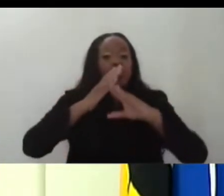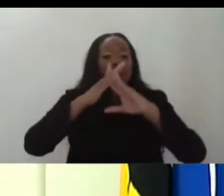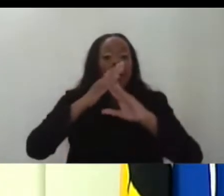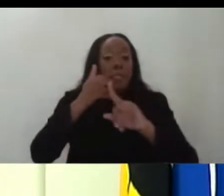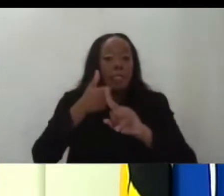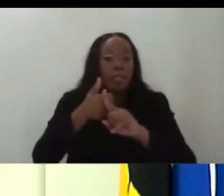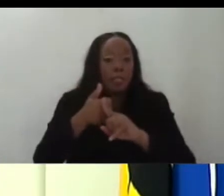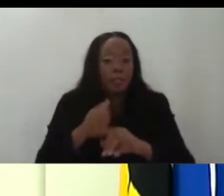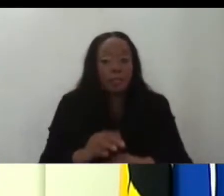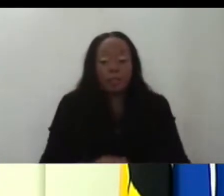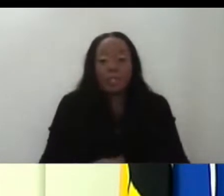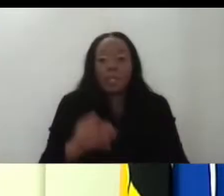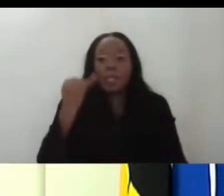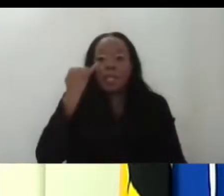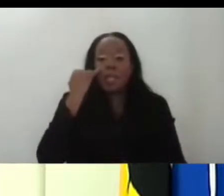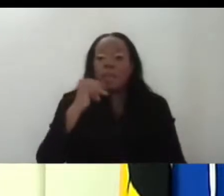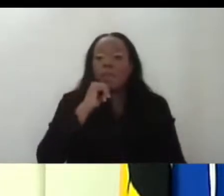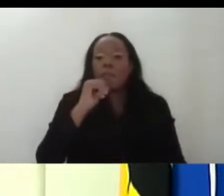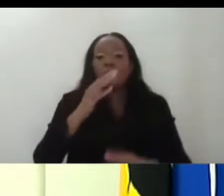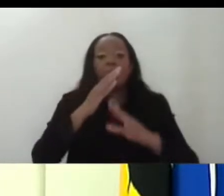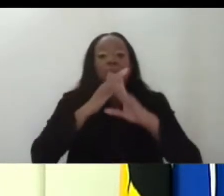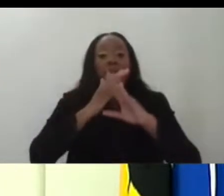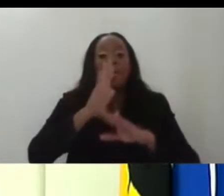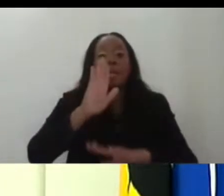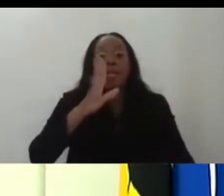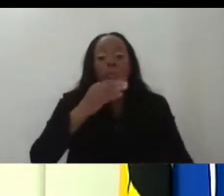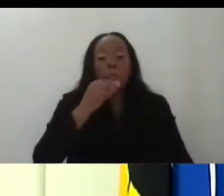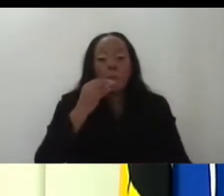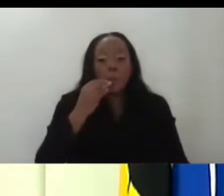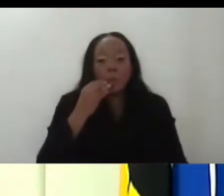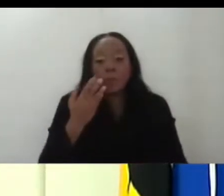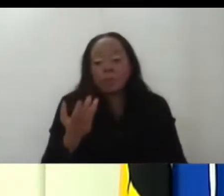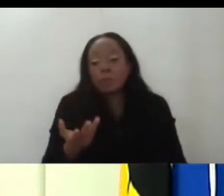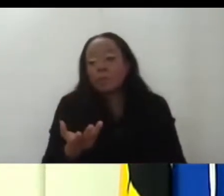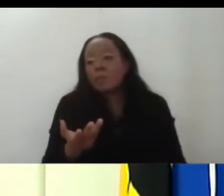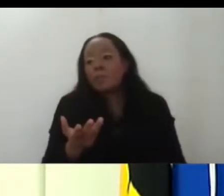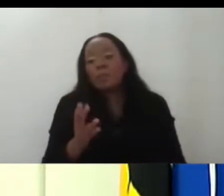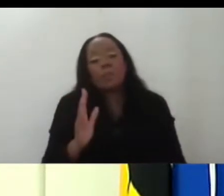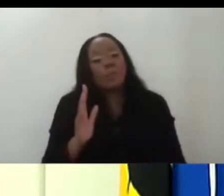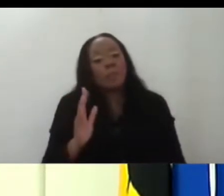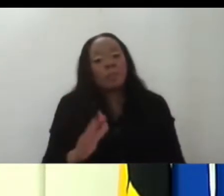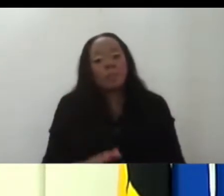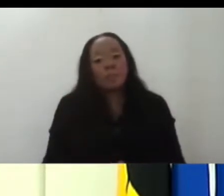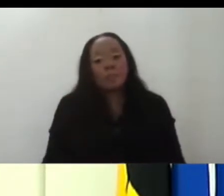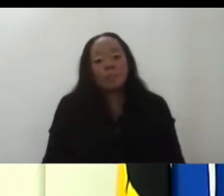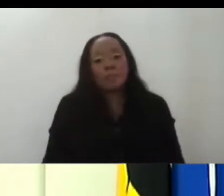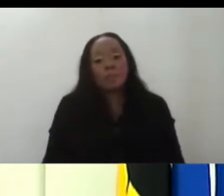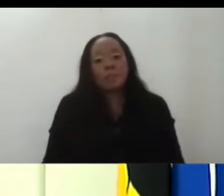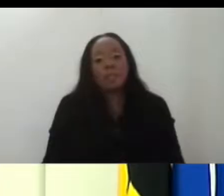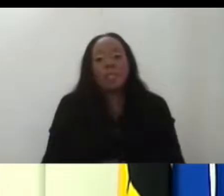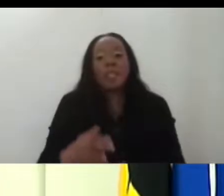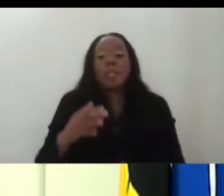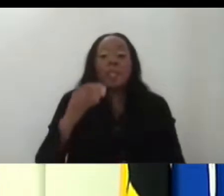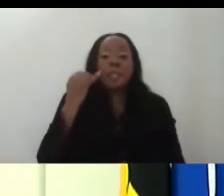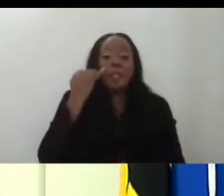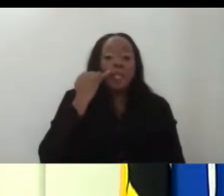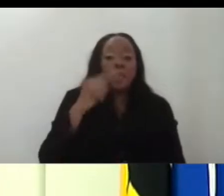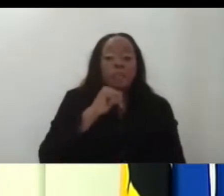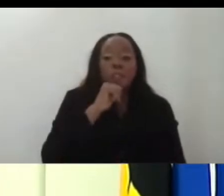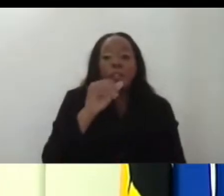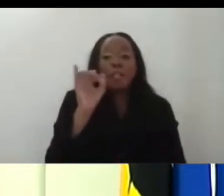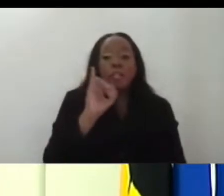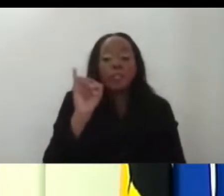risk all at your own peril. It is perhaps one thing to not insure your house. When you don't insure your business, when you don't insure your boat that you depend